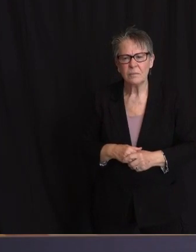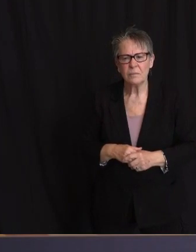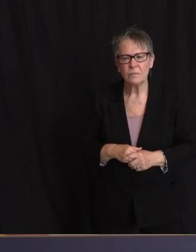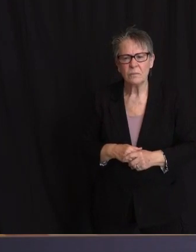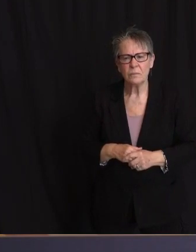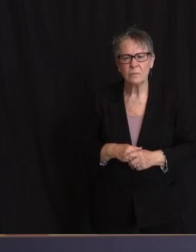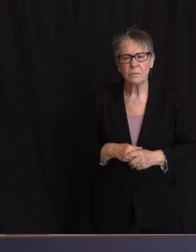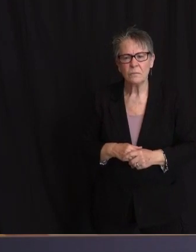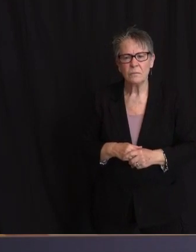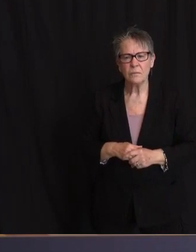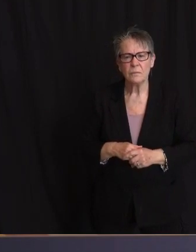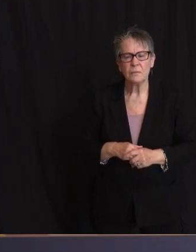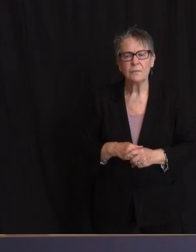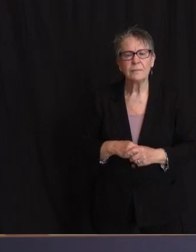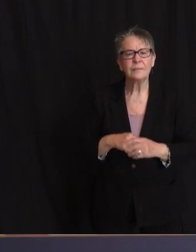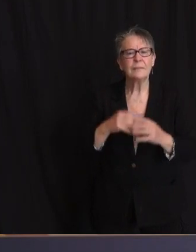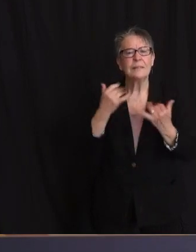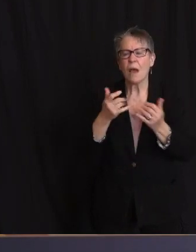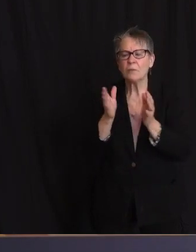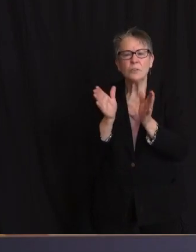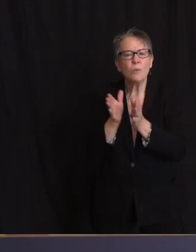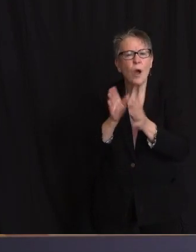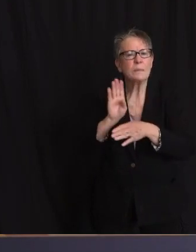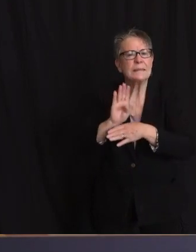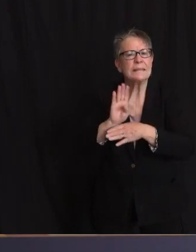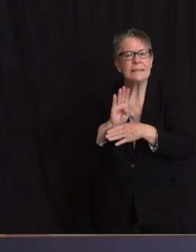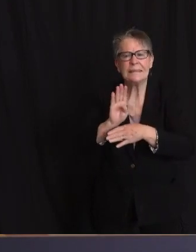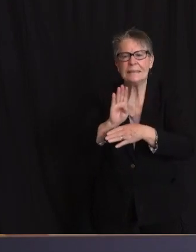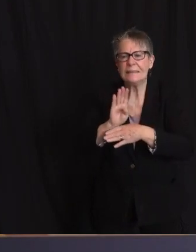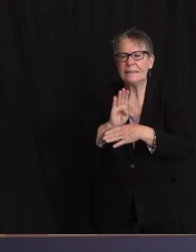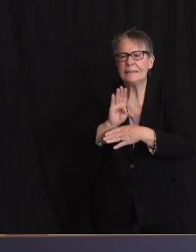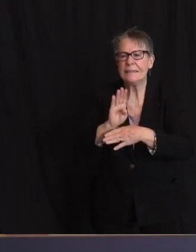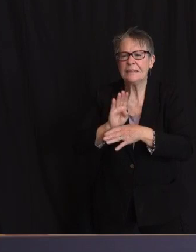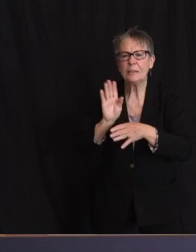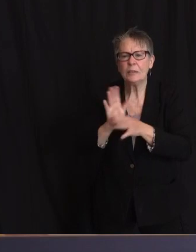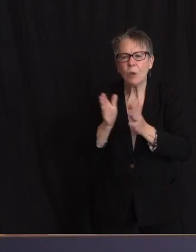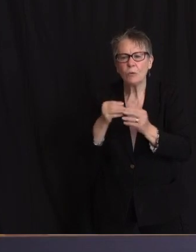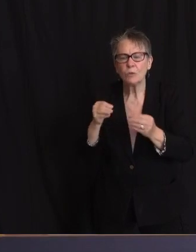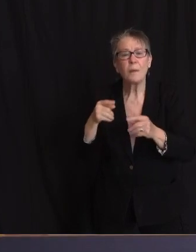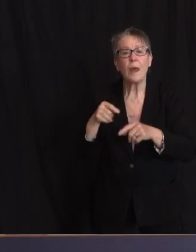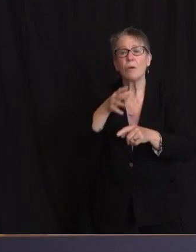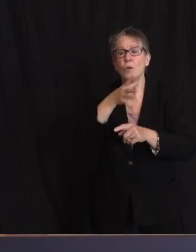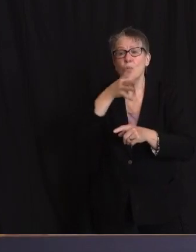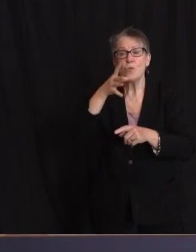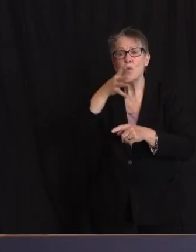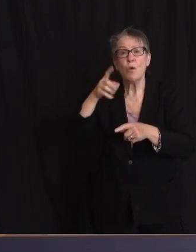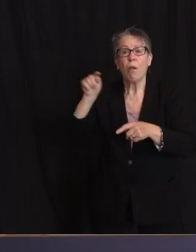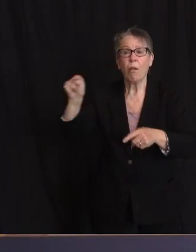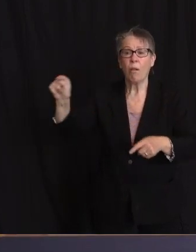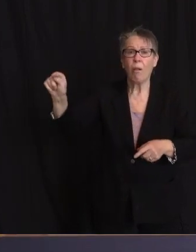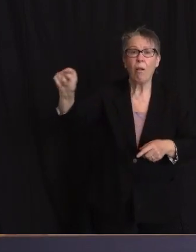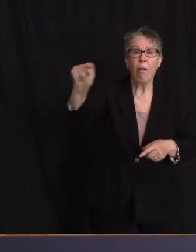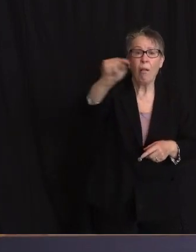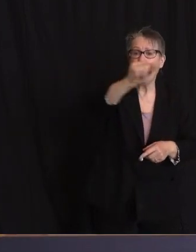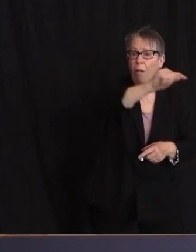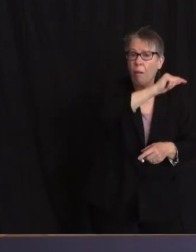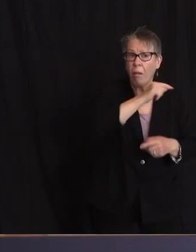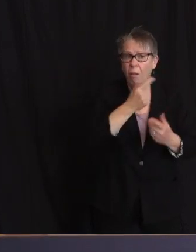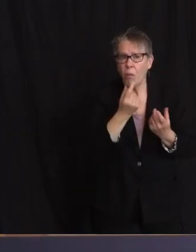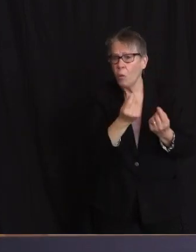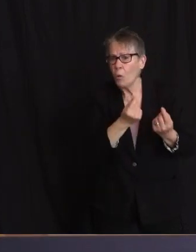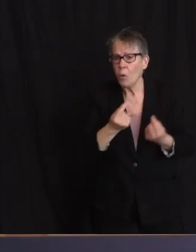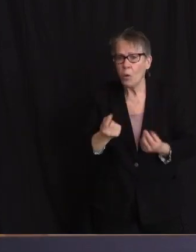their rural nature of where they're located. I don't have a glib, quick answer for you, but we care about all businesses. And